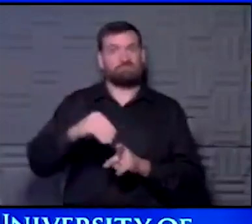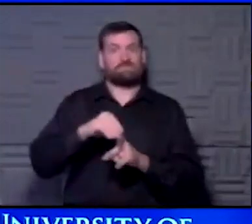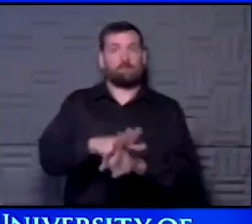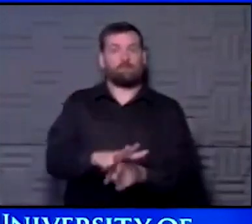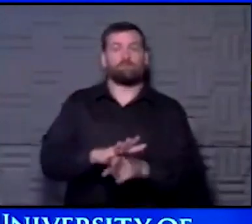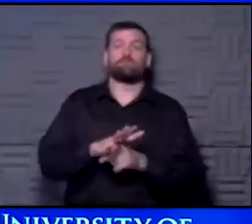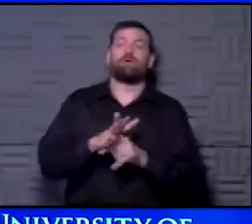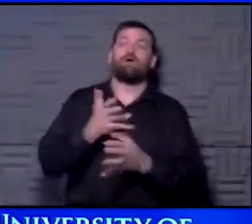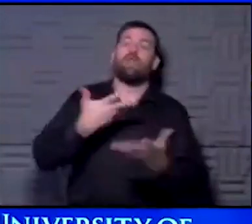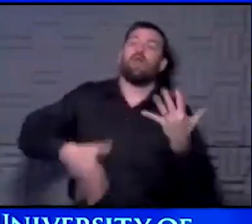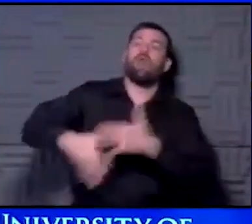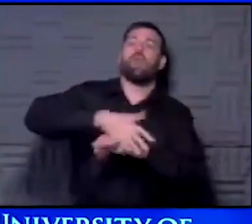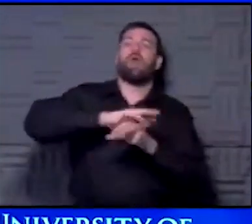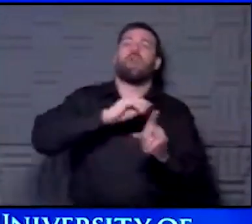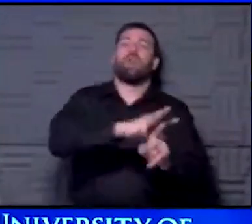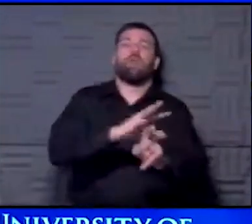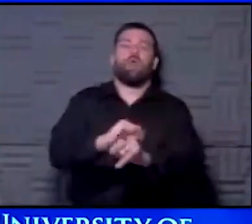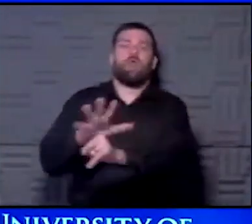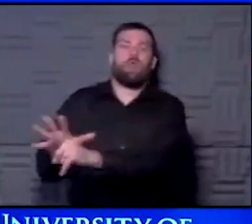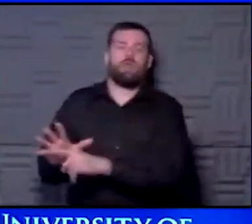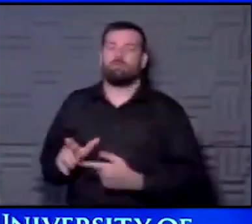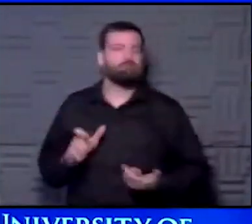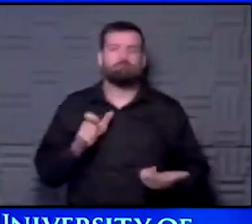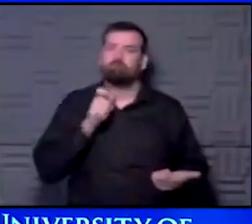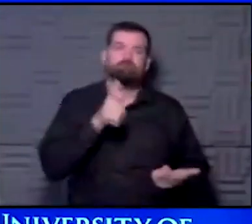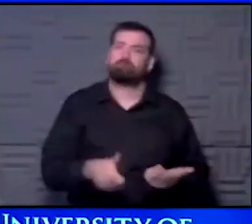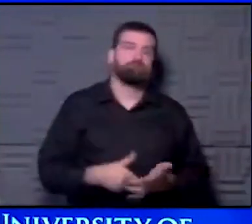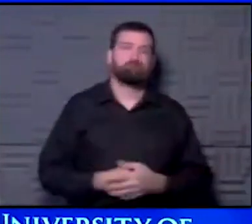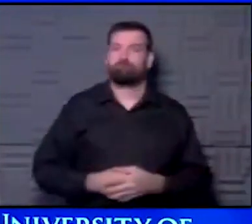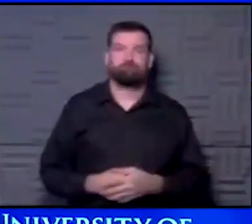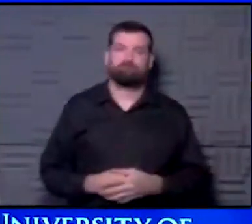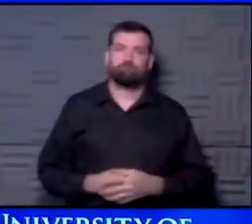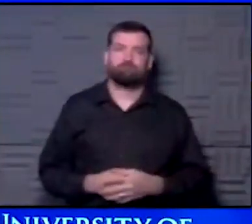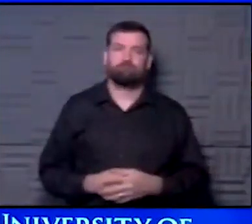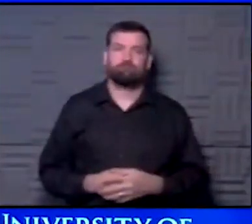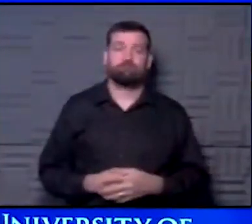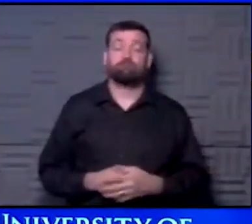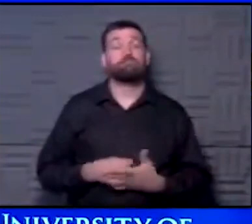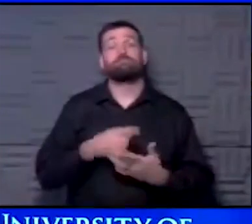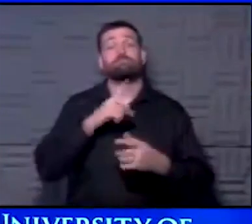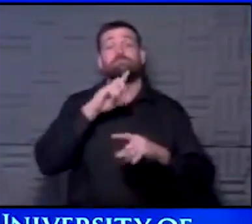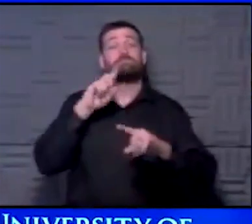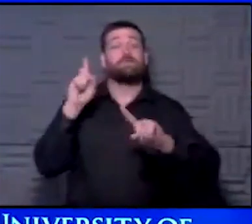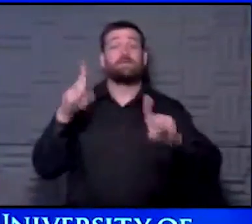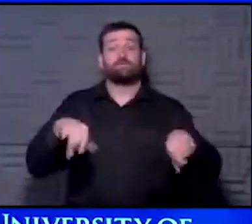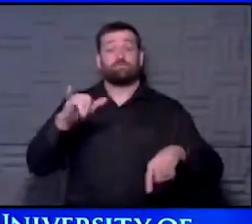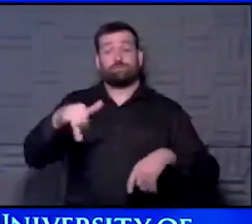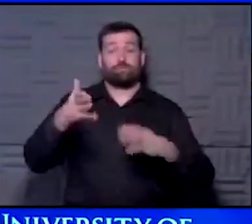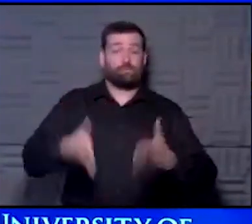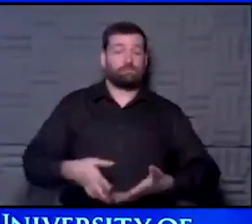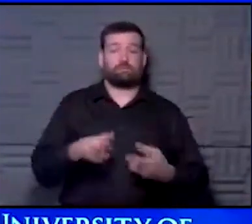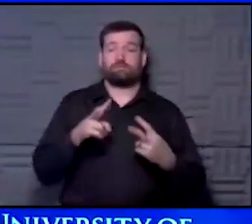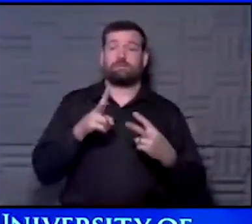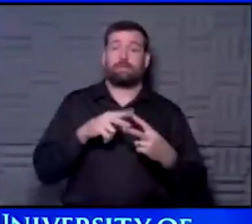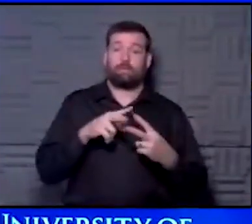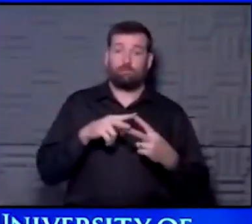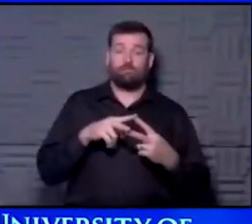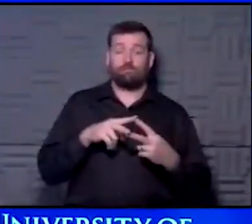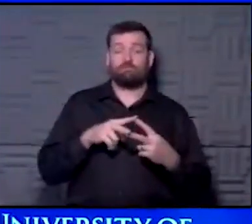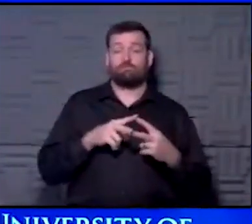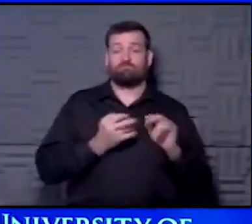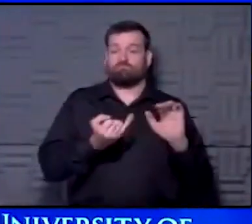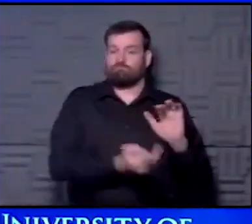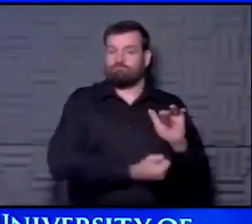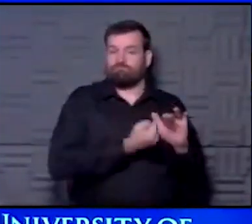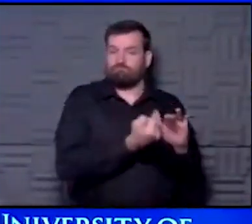public and expose others? Of course not. So the answer to it is that person can either really go out and they can quarantine